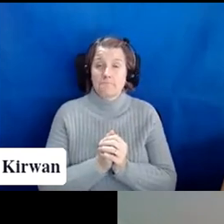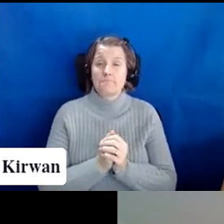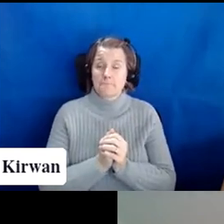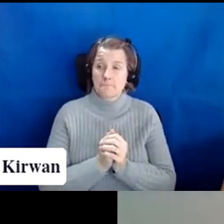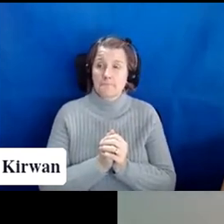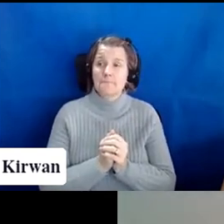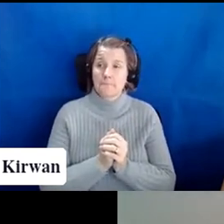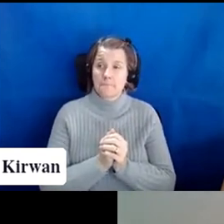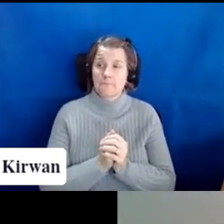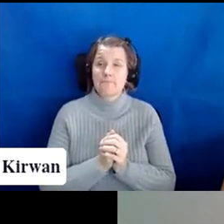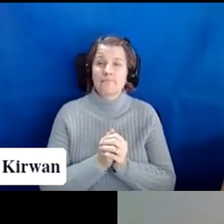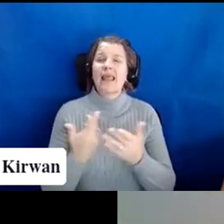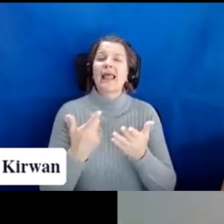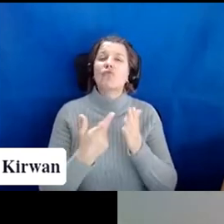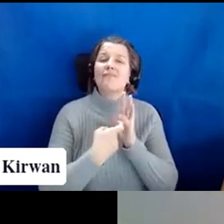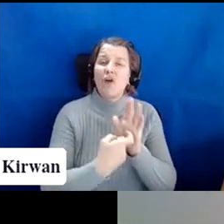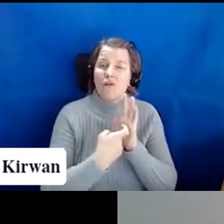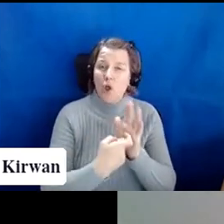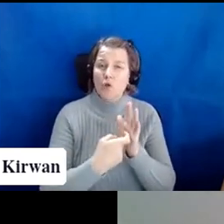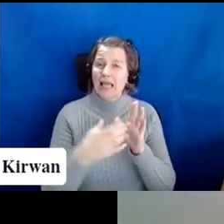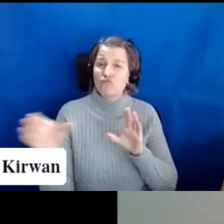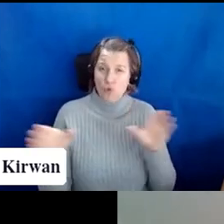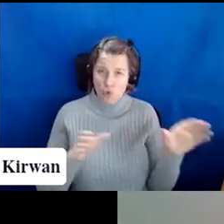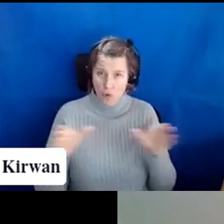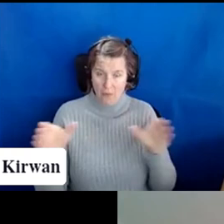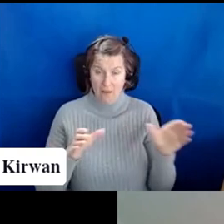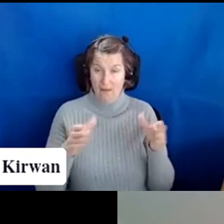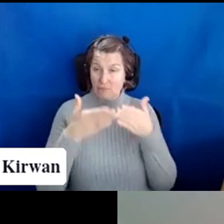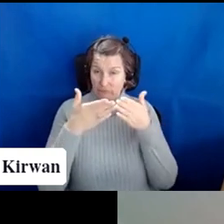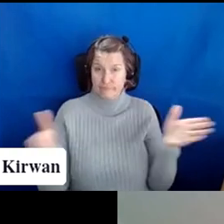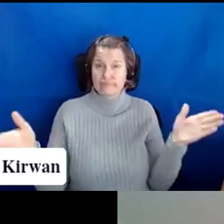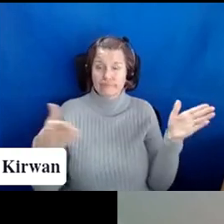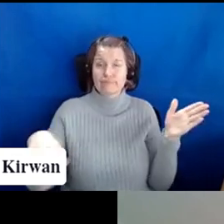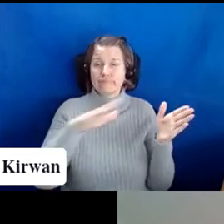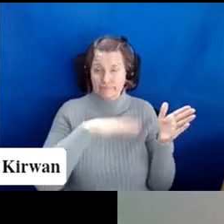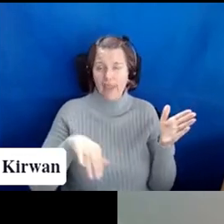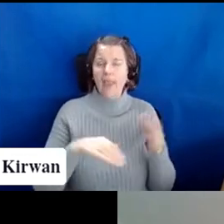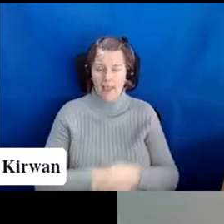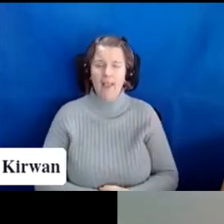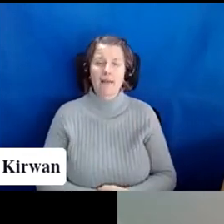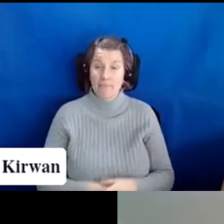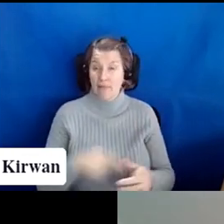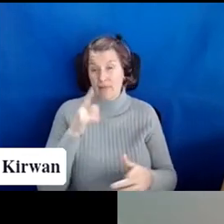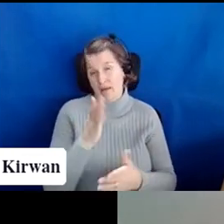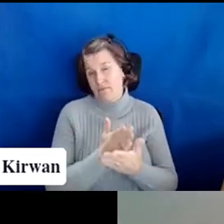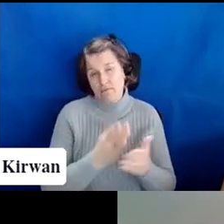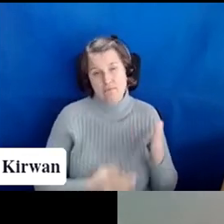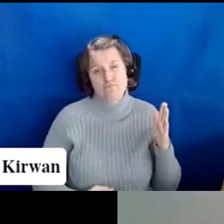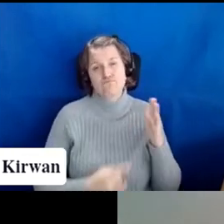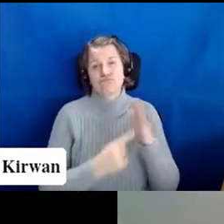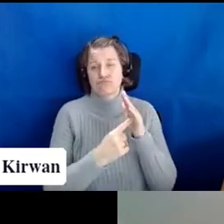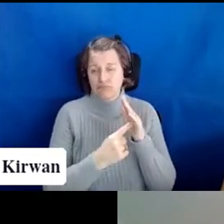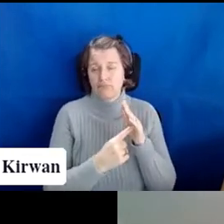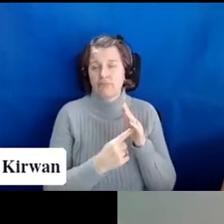in terms of referrals and recruitment across our broad, wider program. So yeah, they are absolutely essential. And also thinking